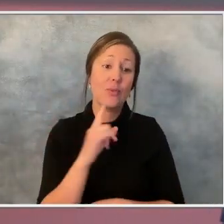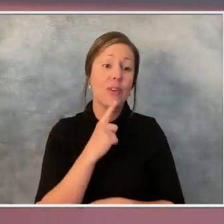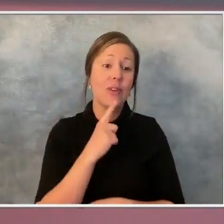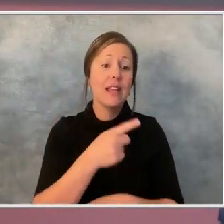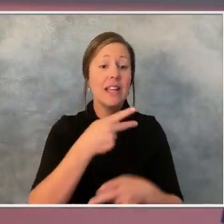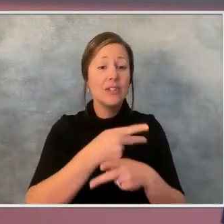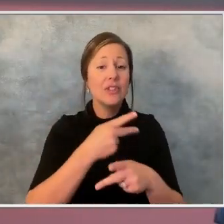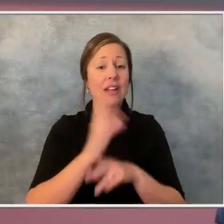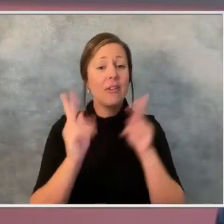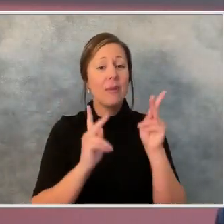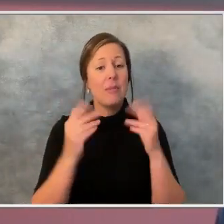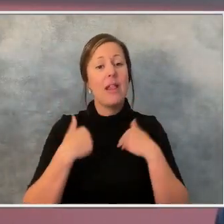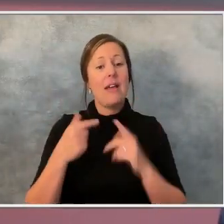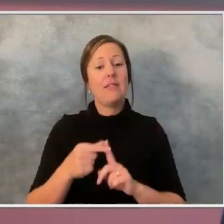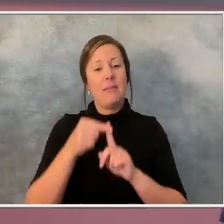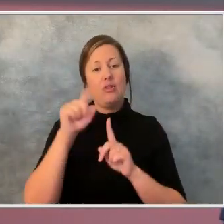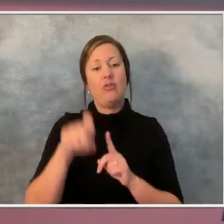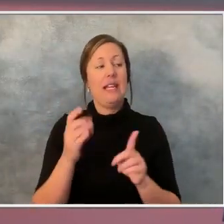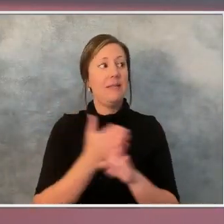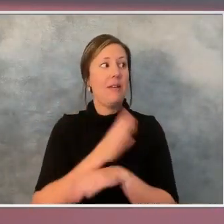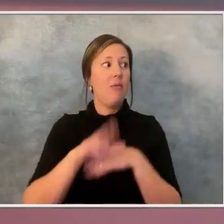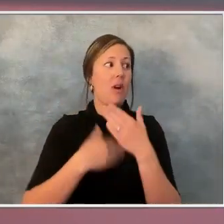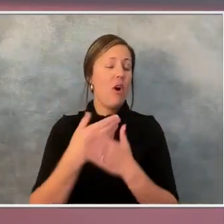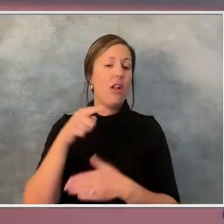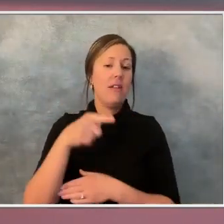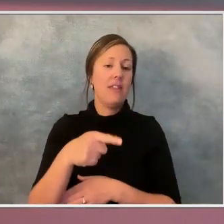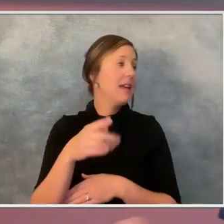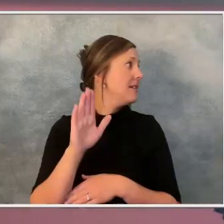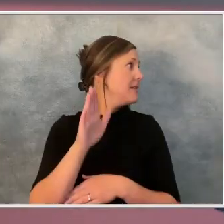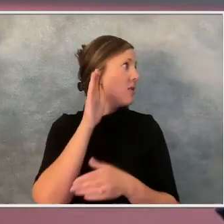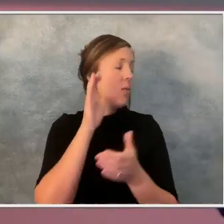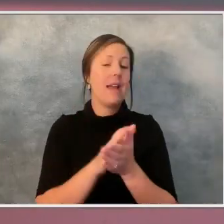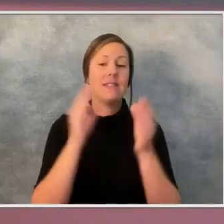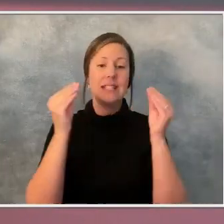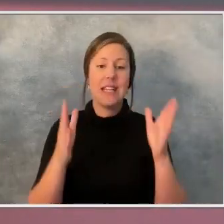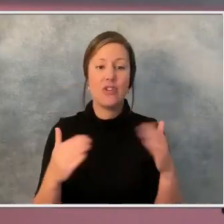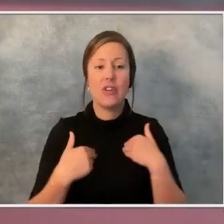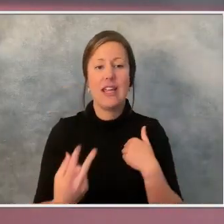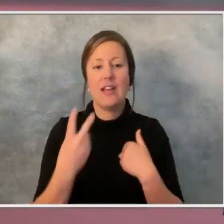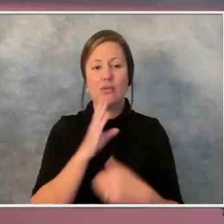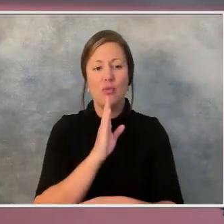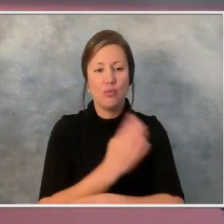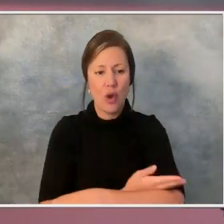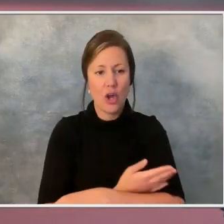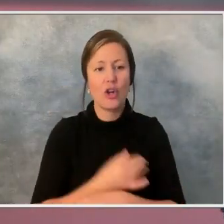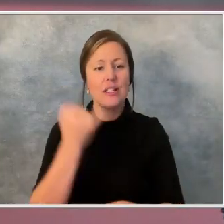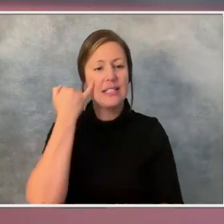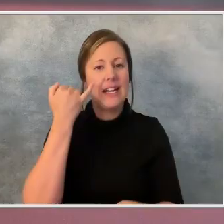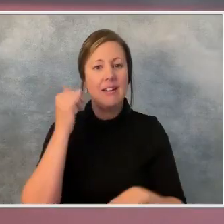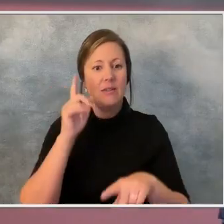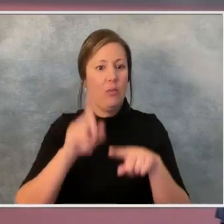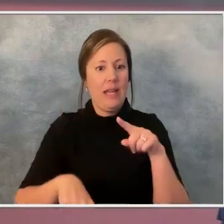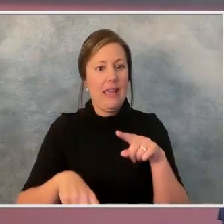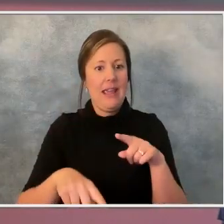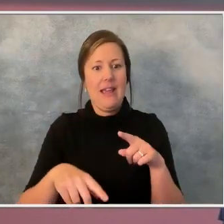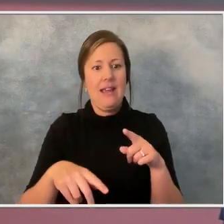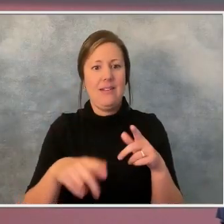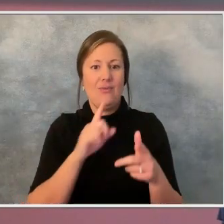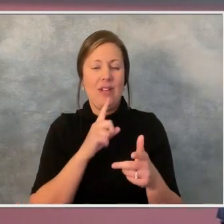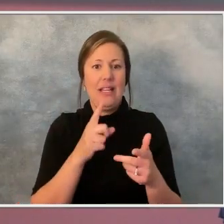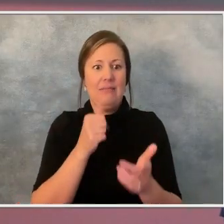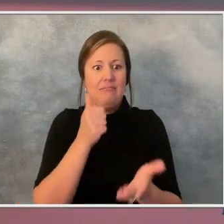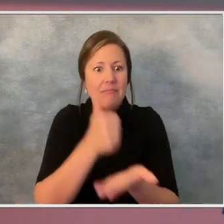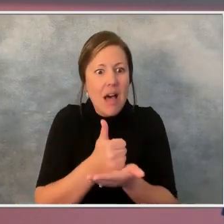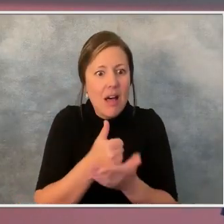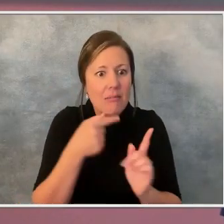he did all this. His wife's a teacher. He's got 2 daughters. I mean, if we can't help, if we can't pull out all the stops to help,